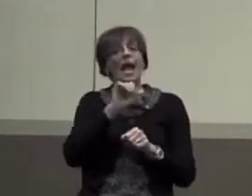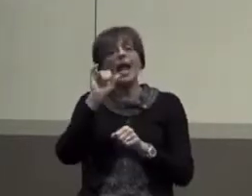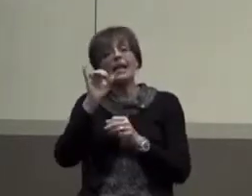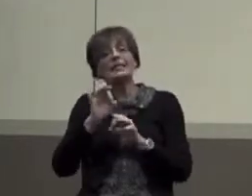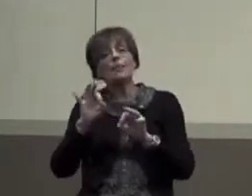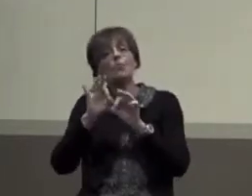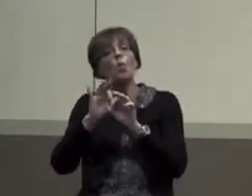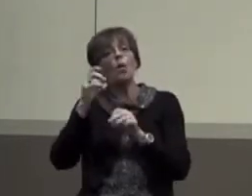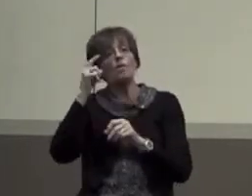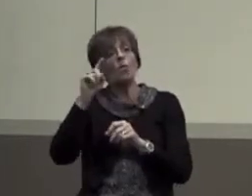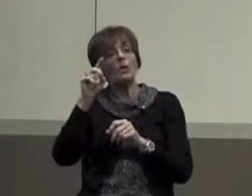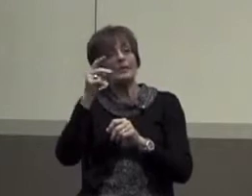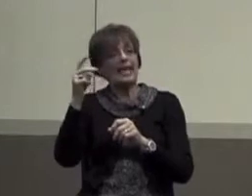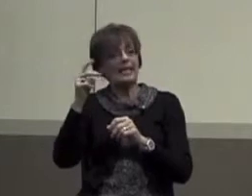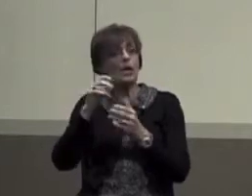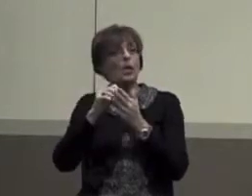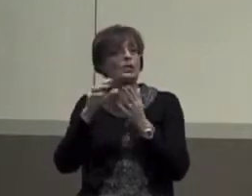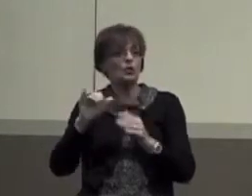too.